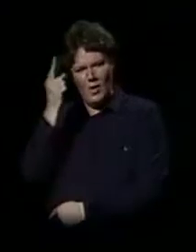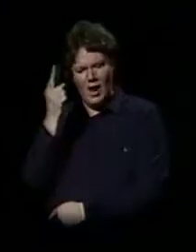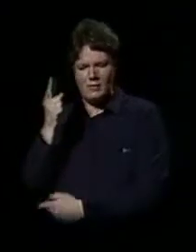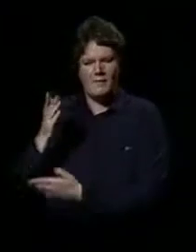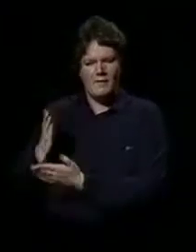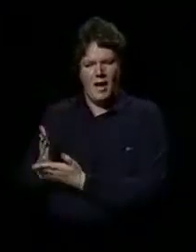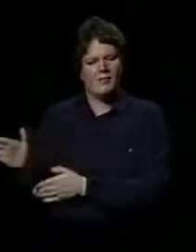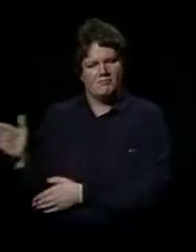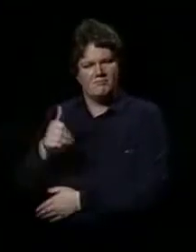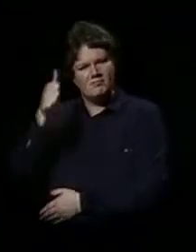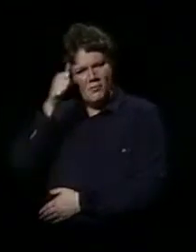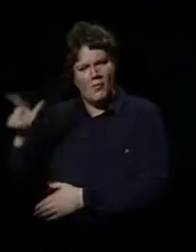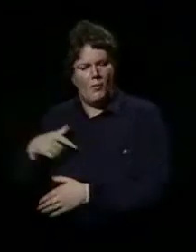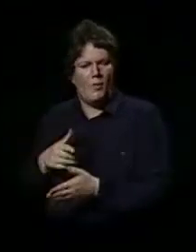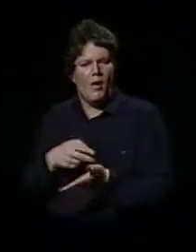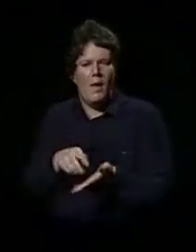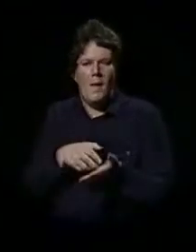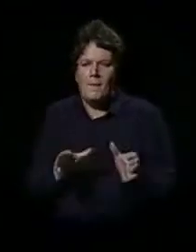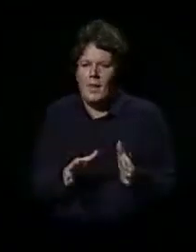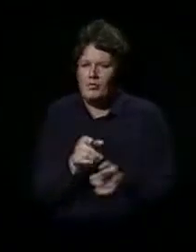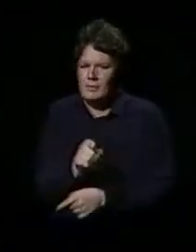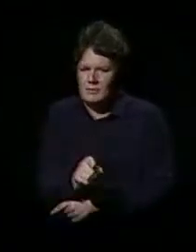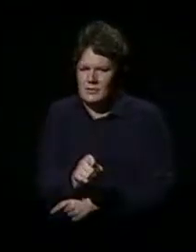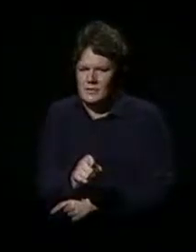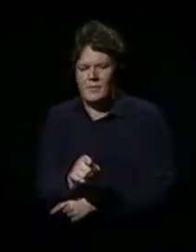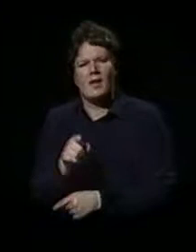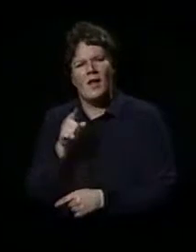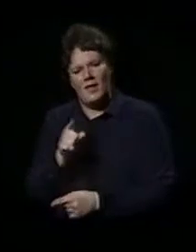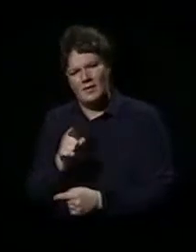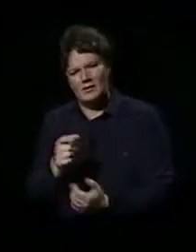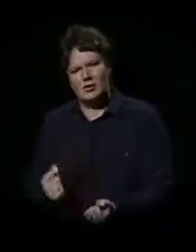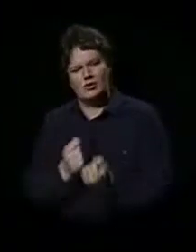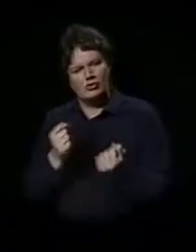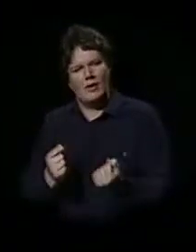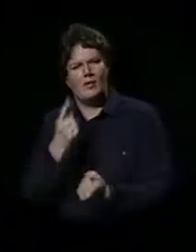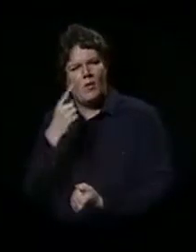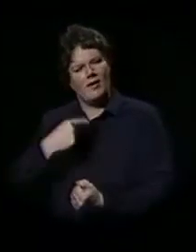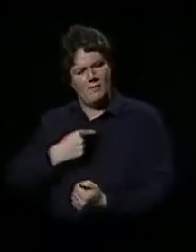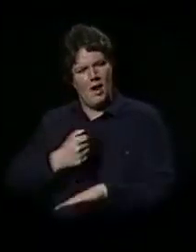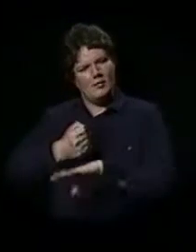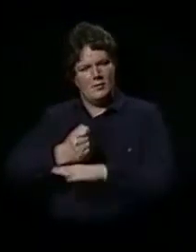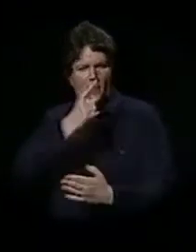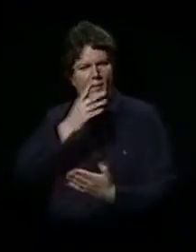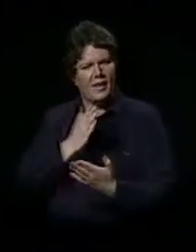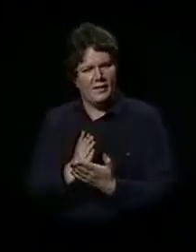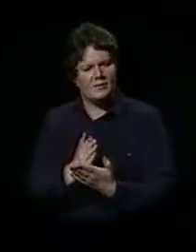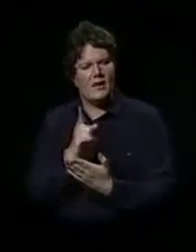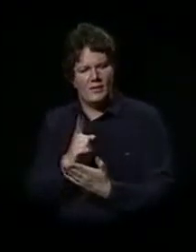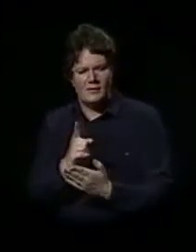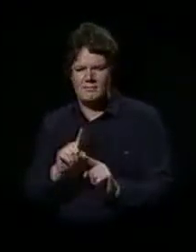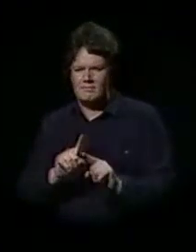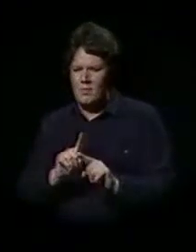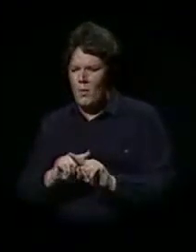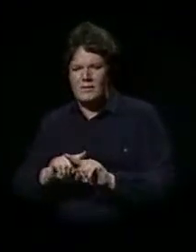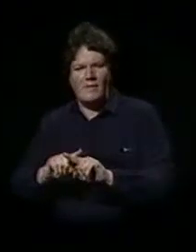fact that we were all pilgrims together. This served to underline one of my fundamental convictions. However